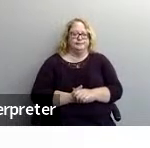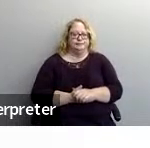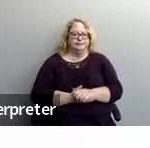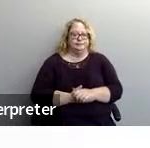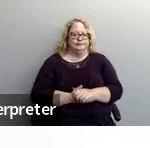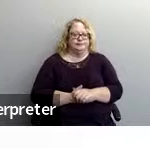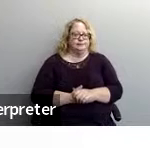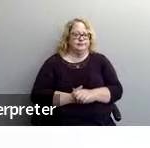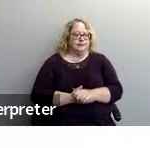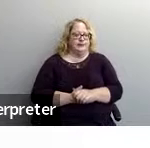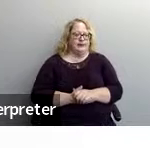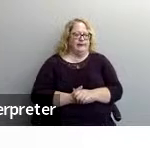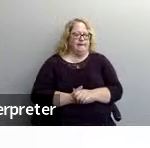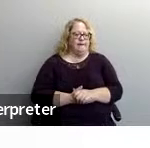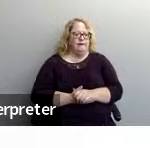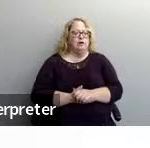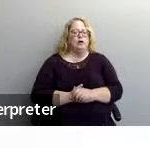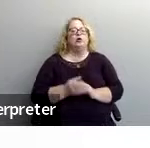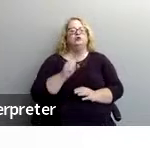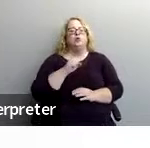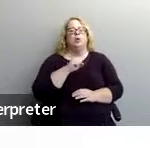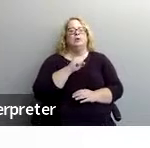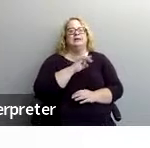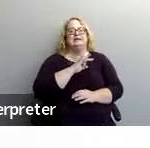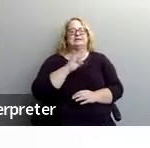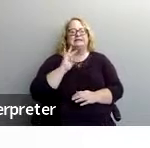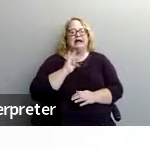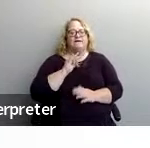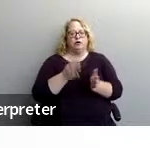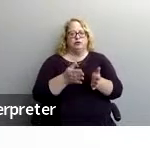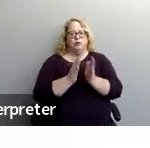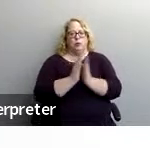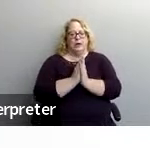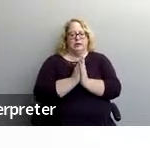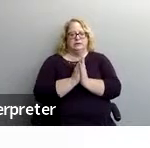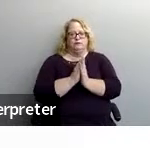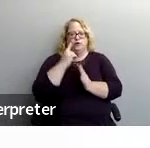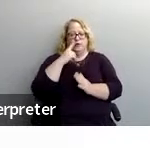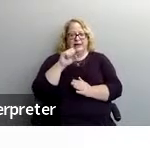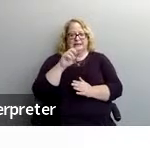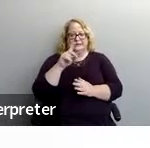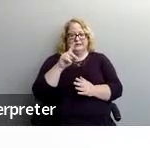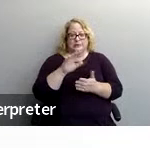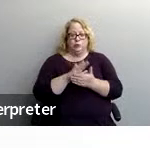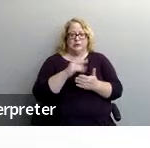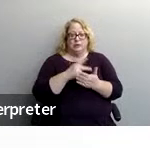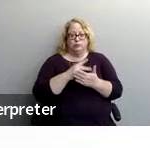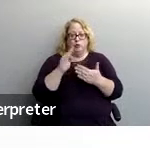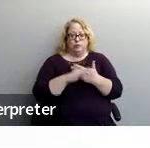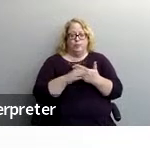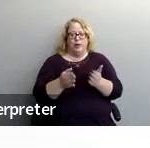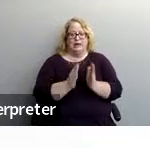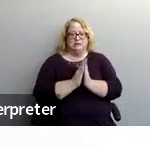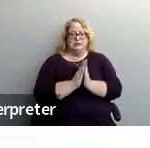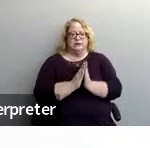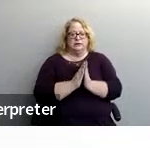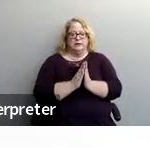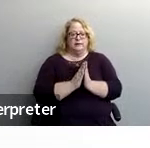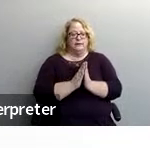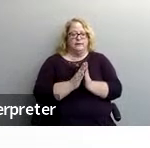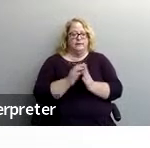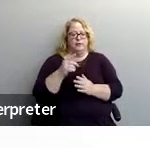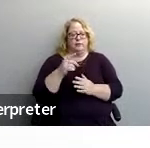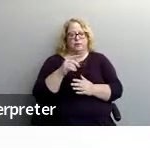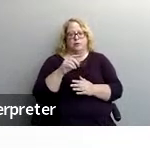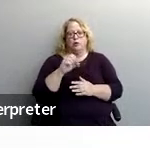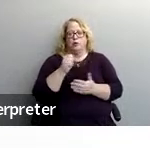Slide, please. The staffing request. For the SSD schools and programs, we're asking for the position